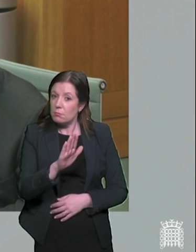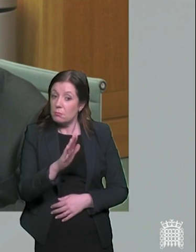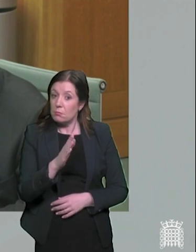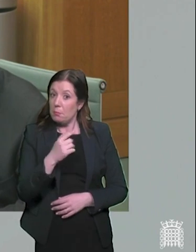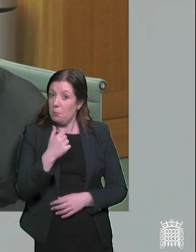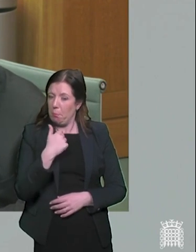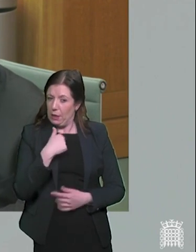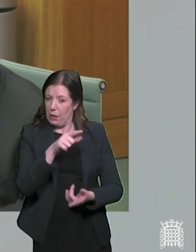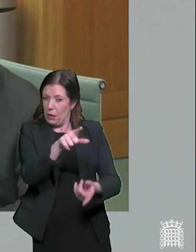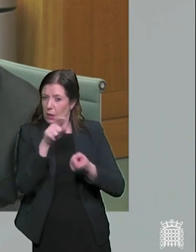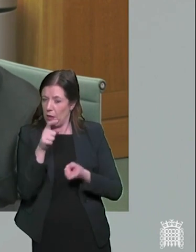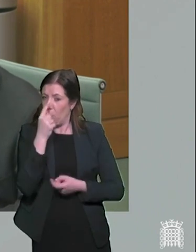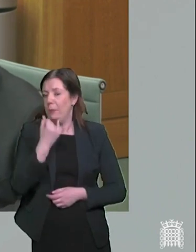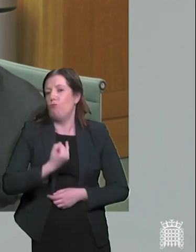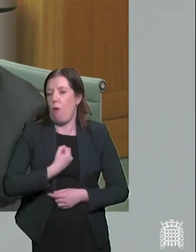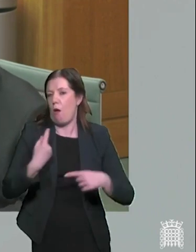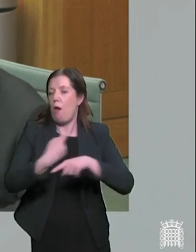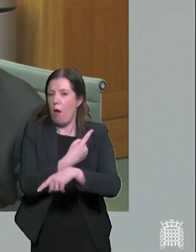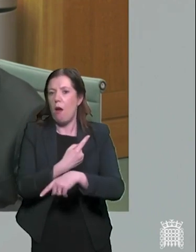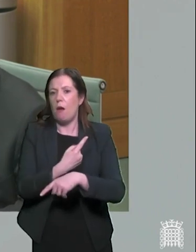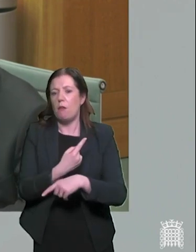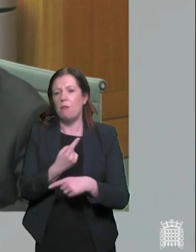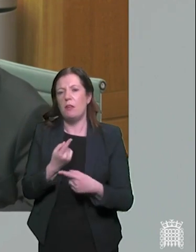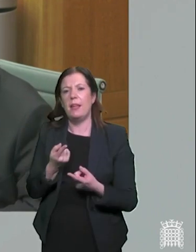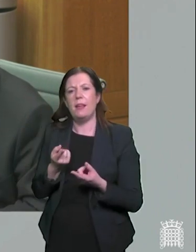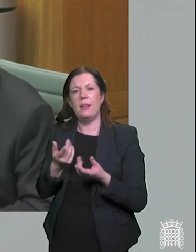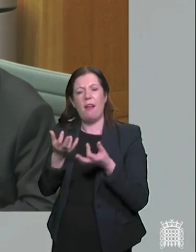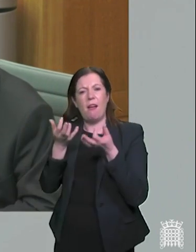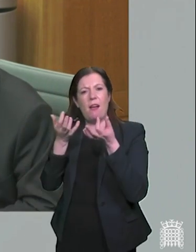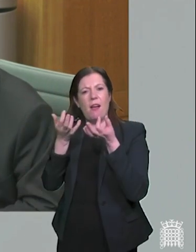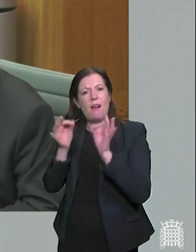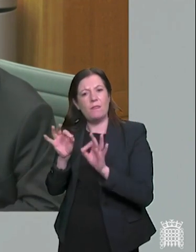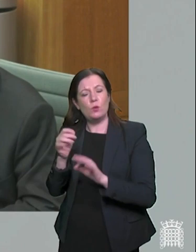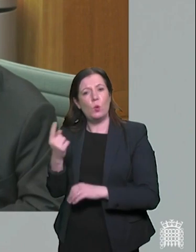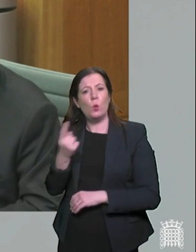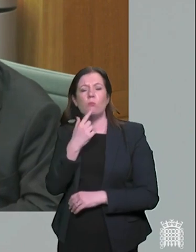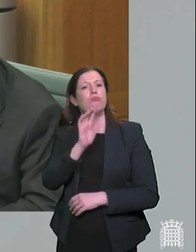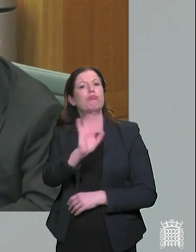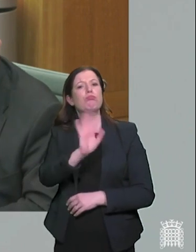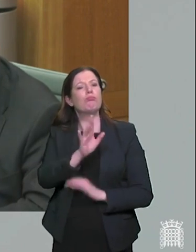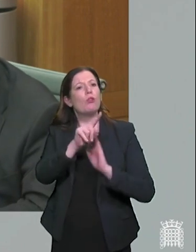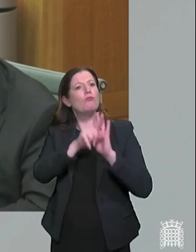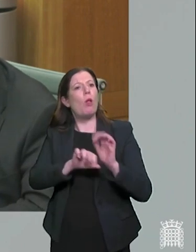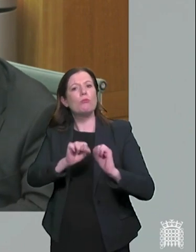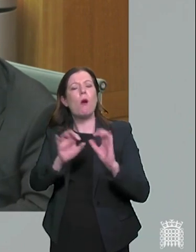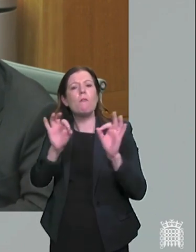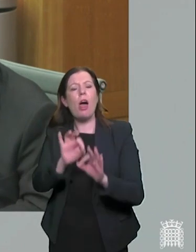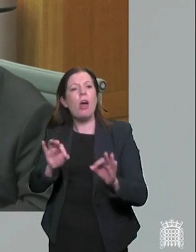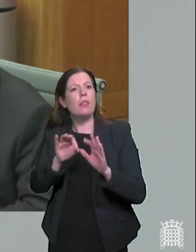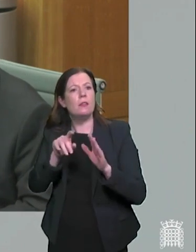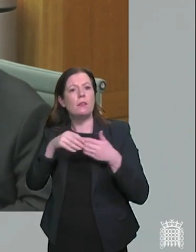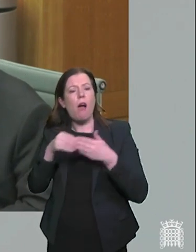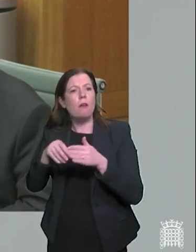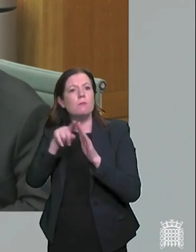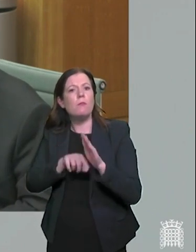me if I've misunderstood the point, who were the officials who gave these assurances in these meetings that you've referred